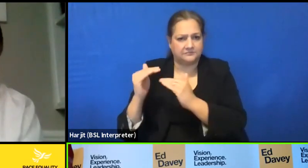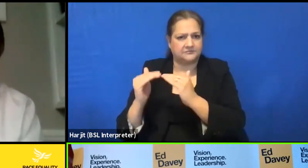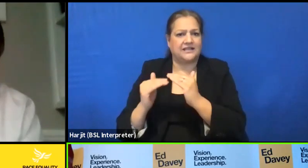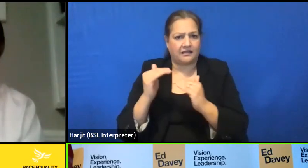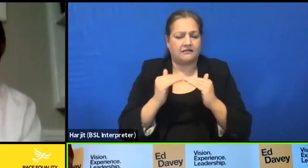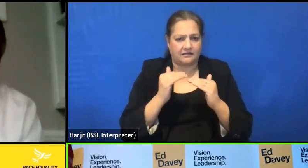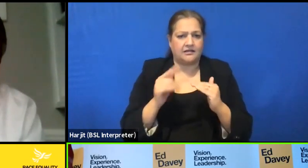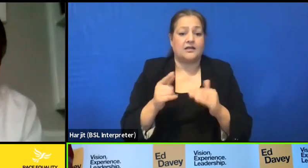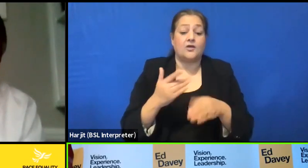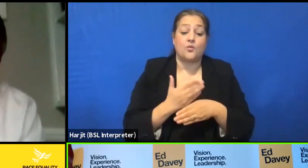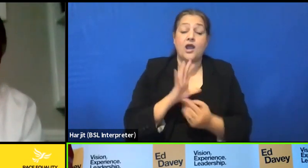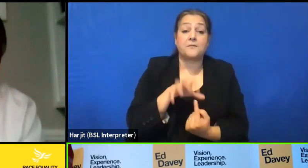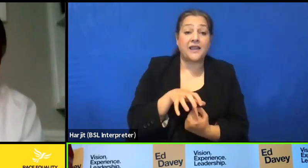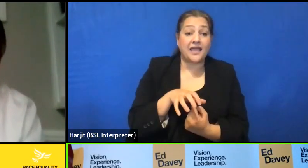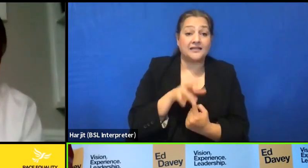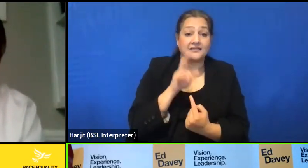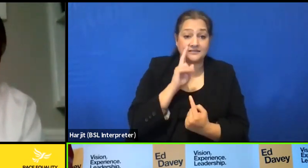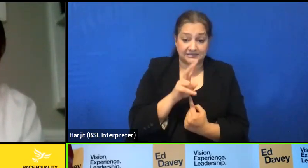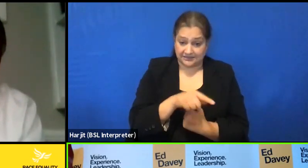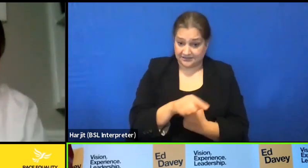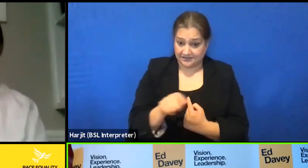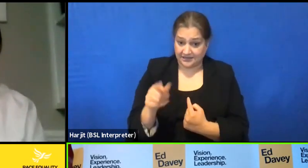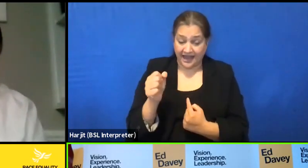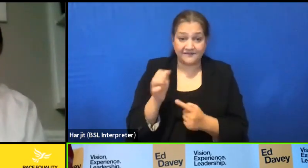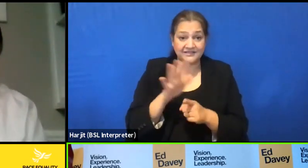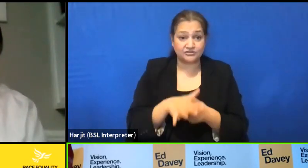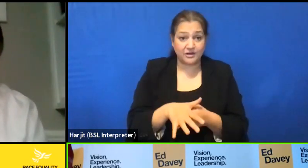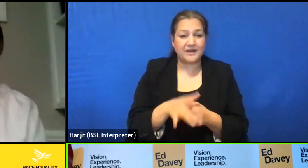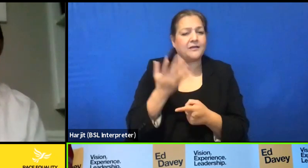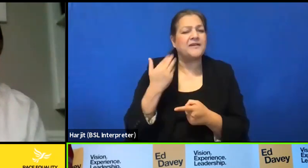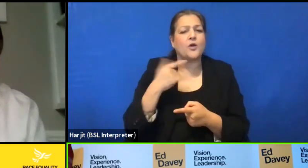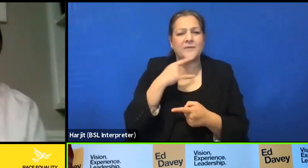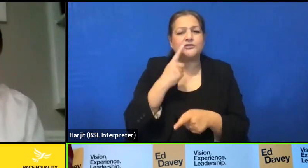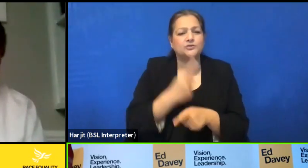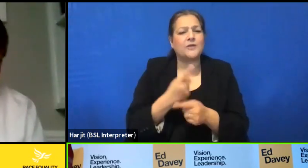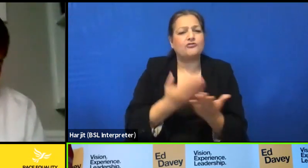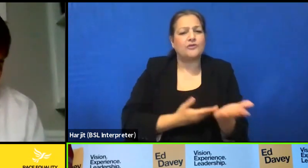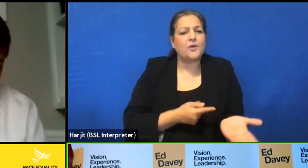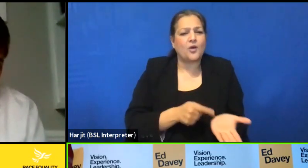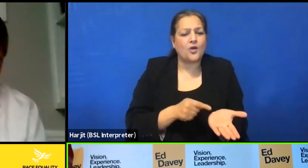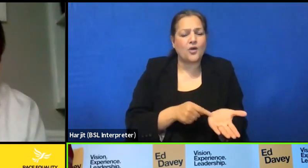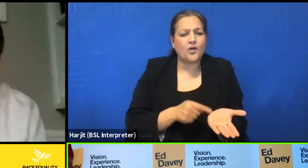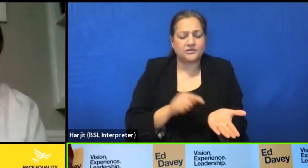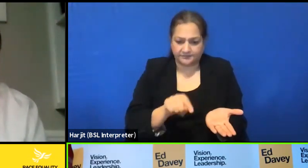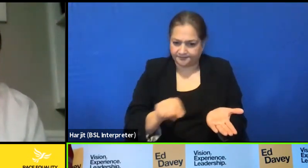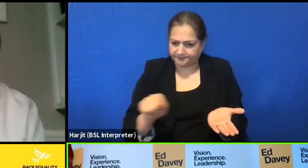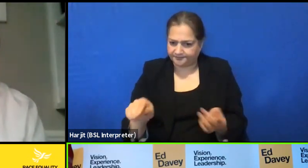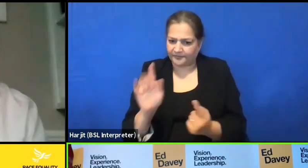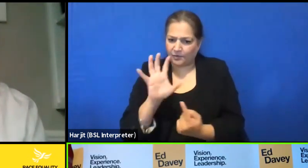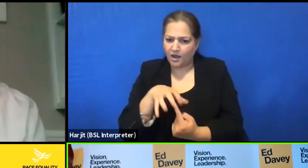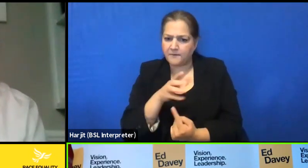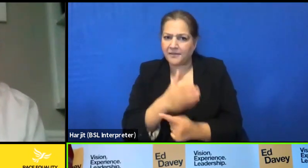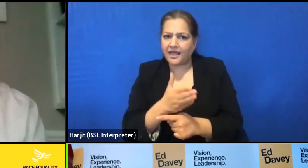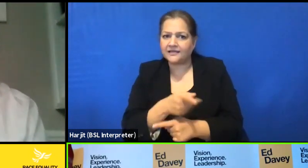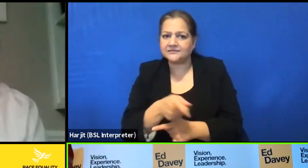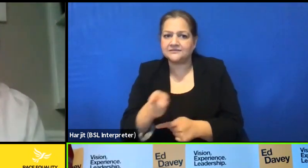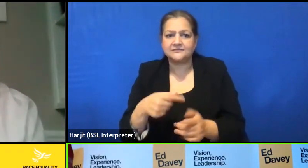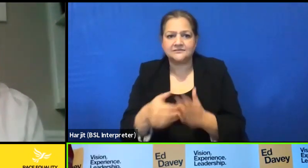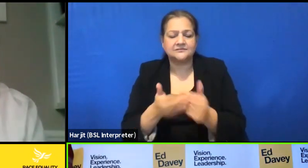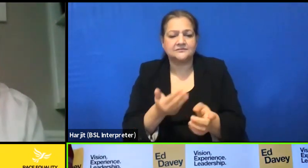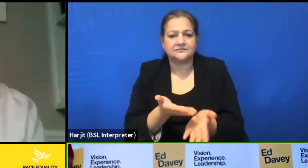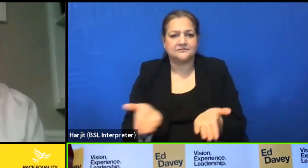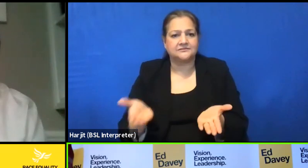the discrimination that we see there that was ongoing in the report I talked about earlier, that is dealt with. These practical issues that